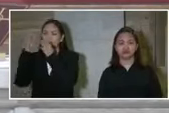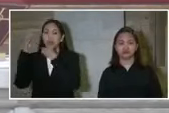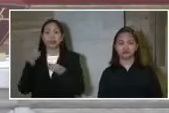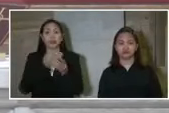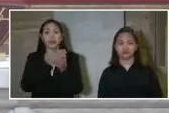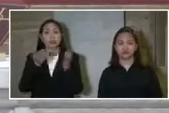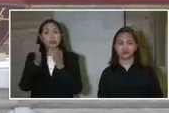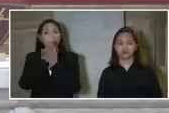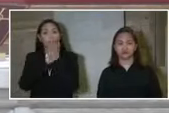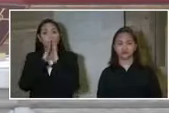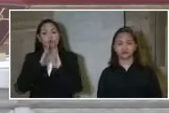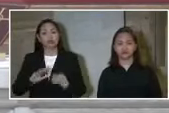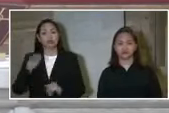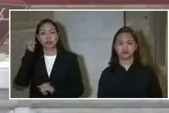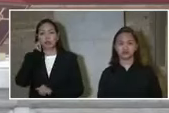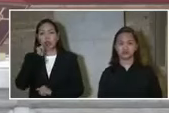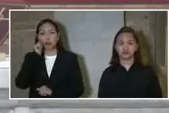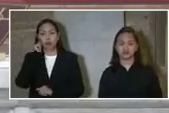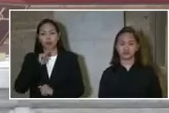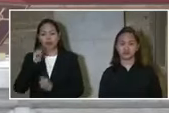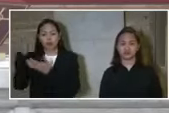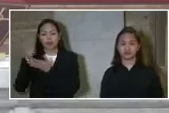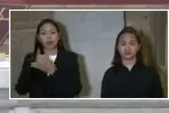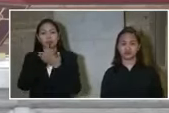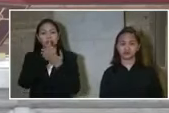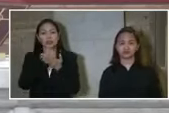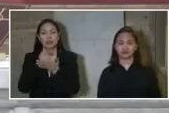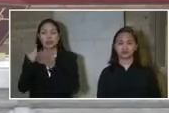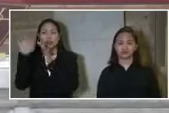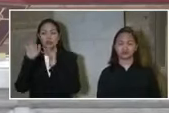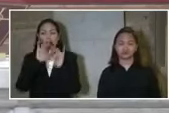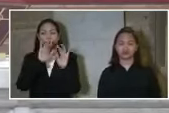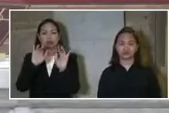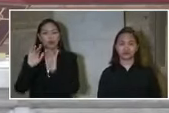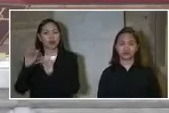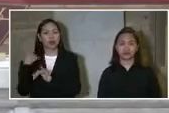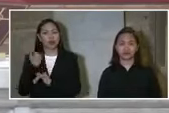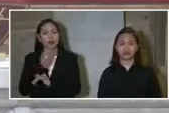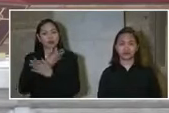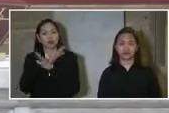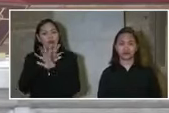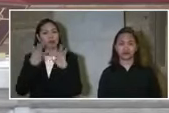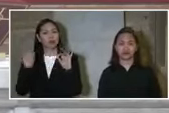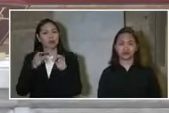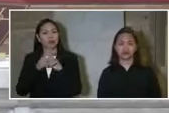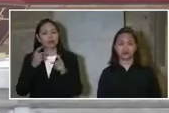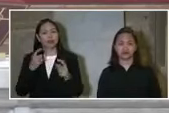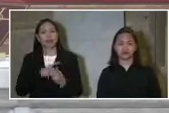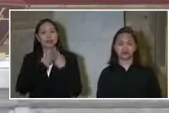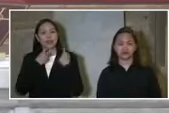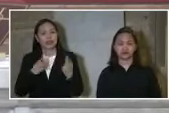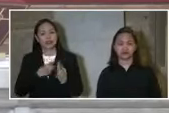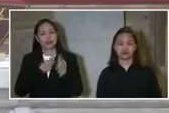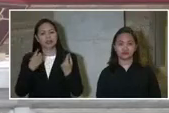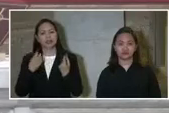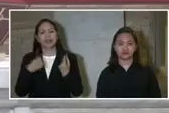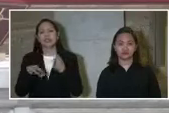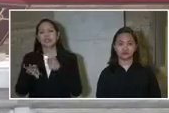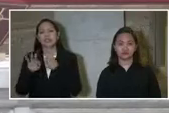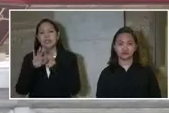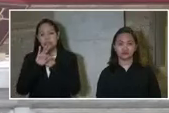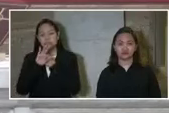Ordains that by the help of your mercy we may be always free from sin and safe from all